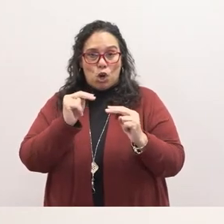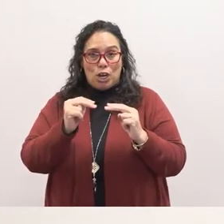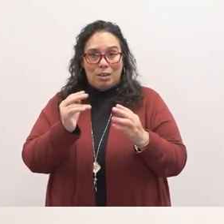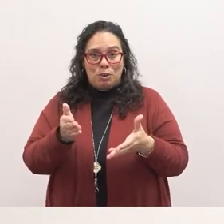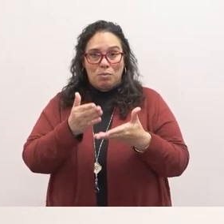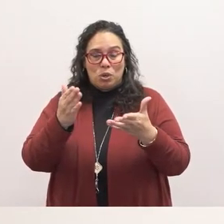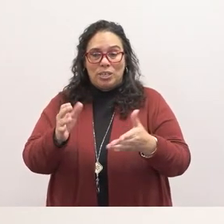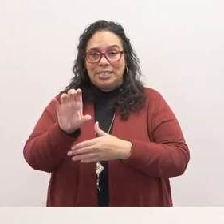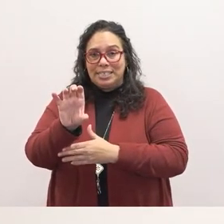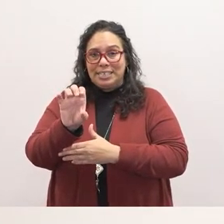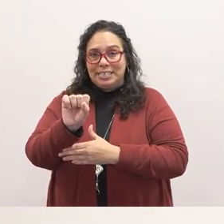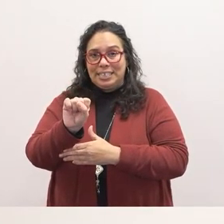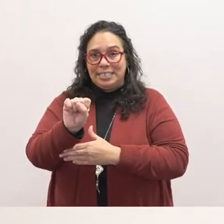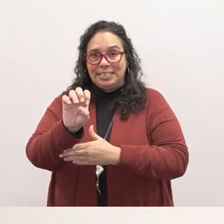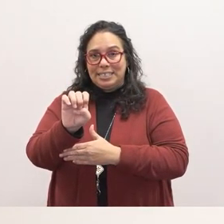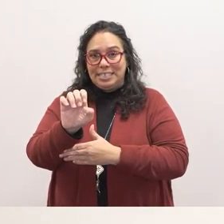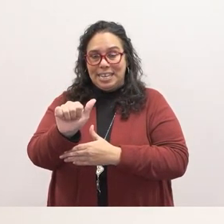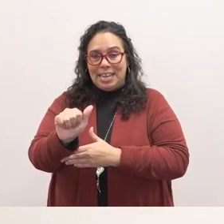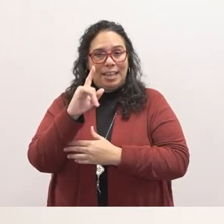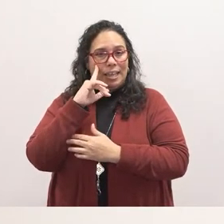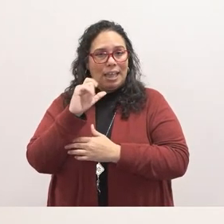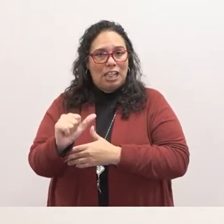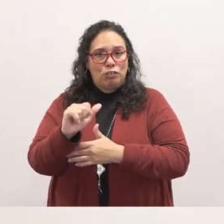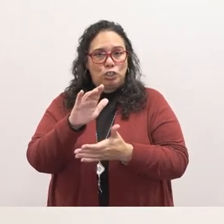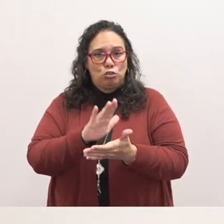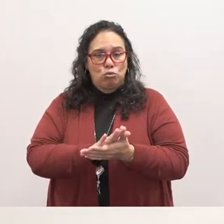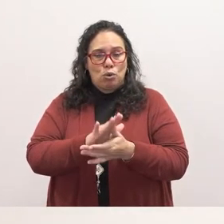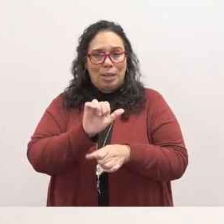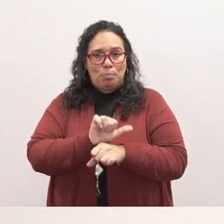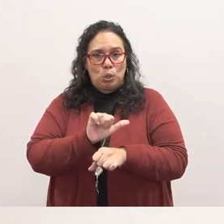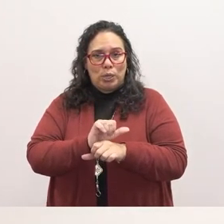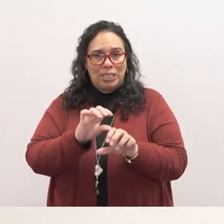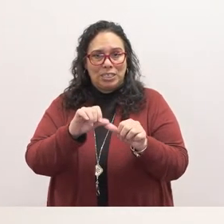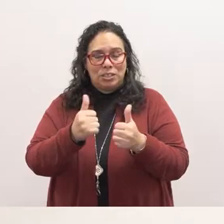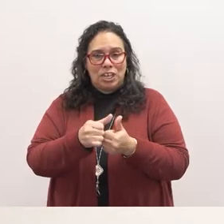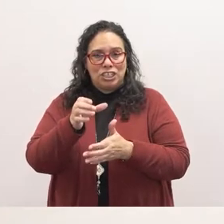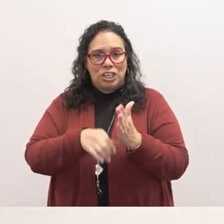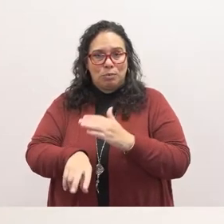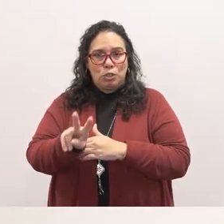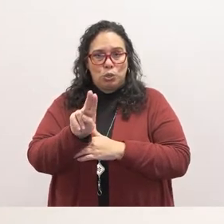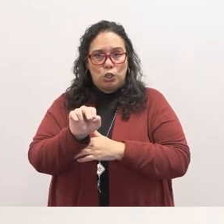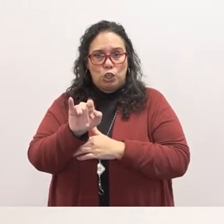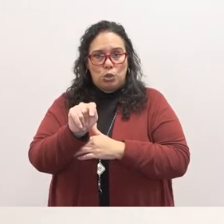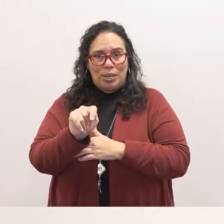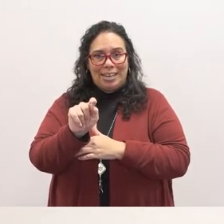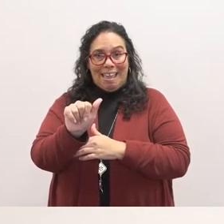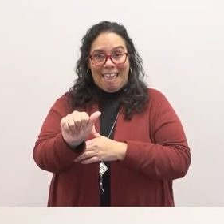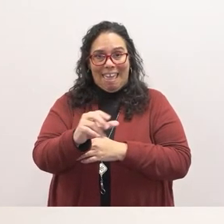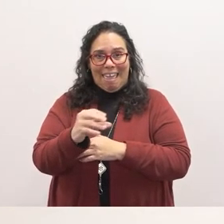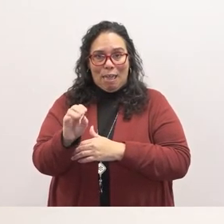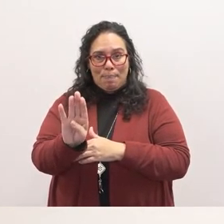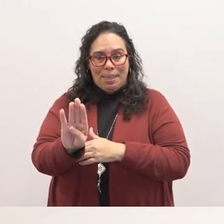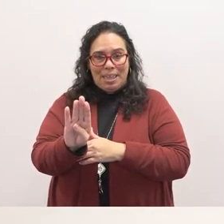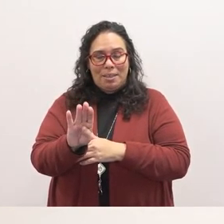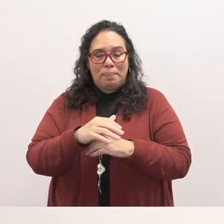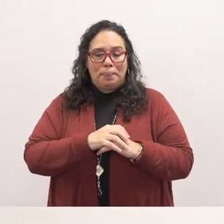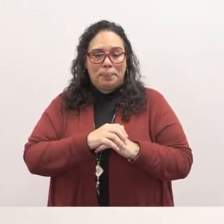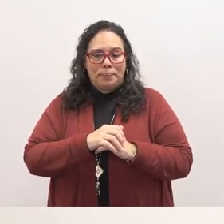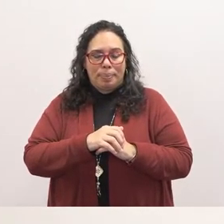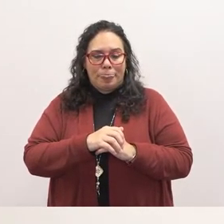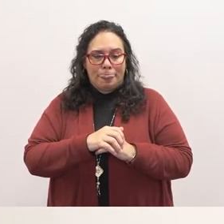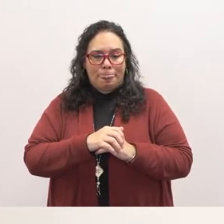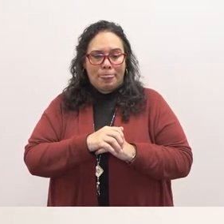from the California School Employees Association, that's CSEA Chapter 2, Unit A and Unit B, to the Long Beach Unified